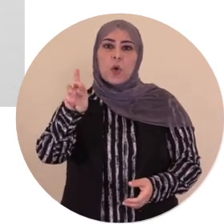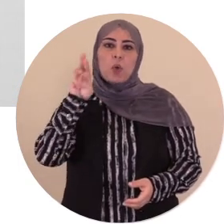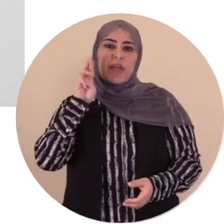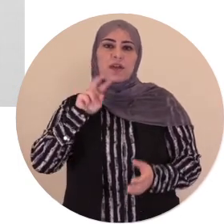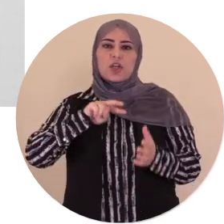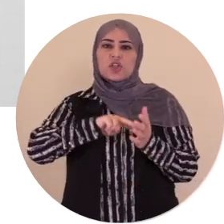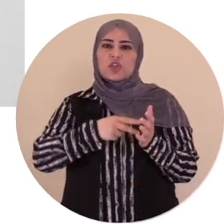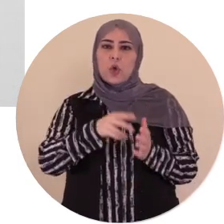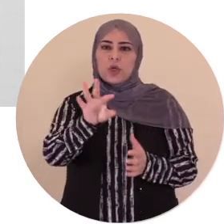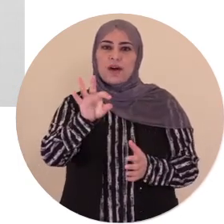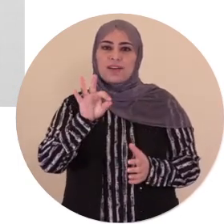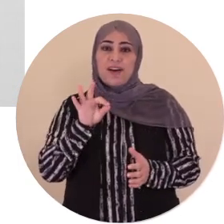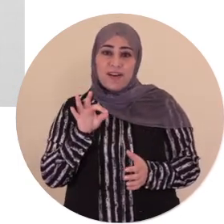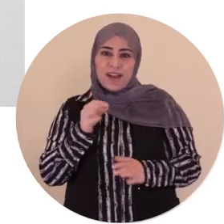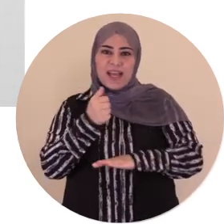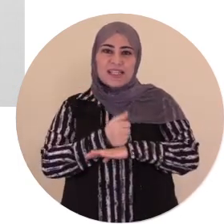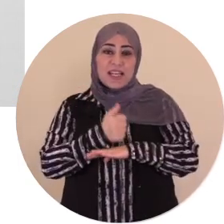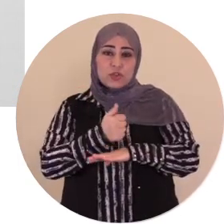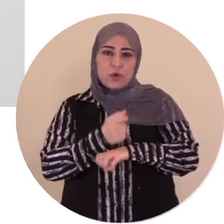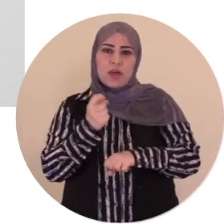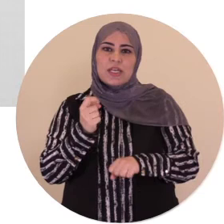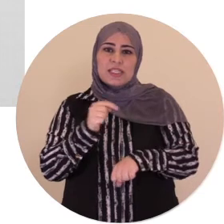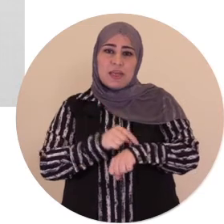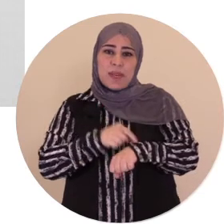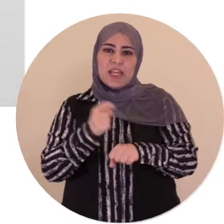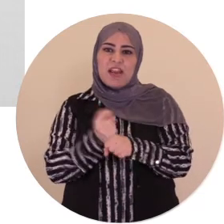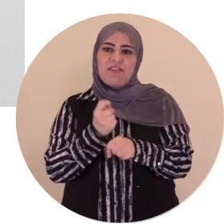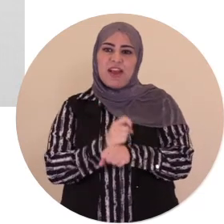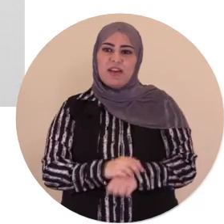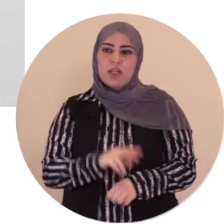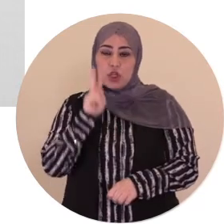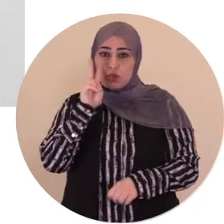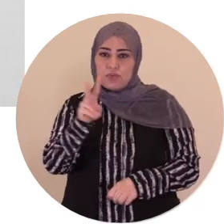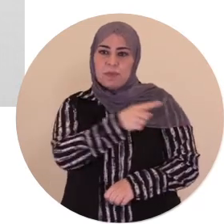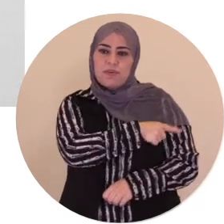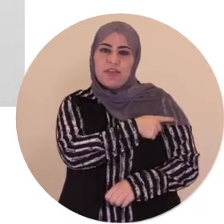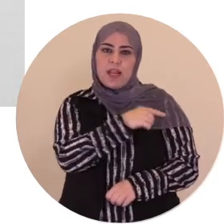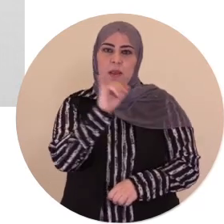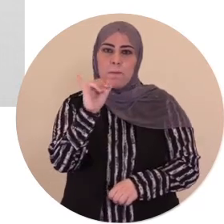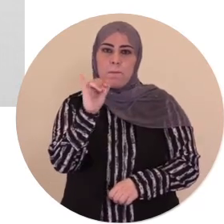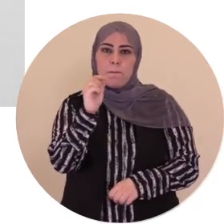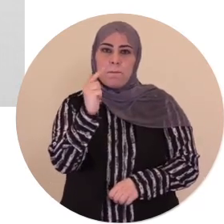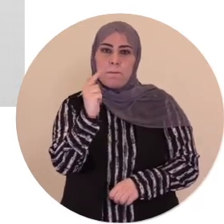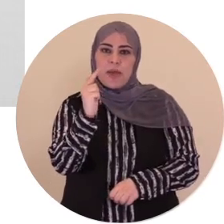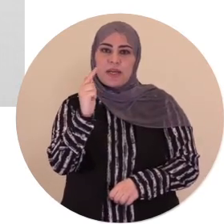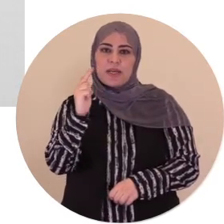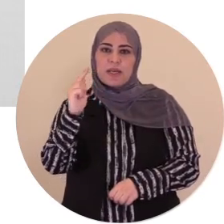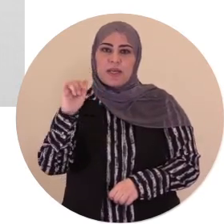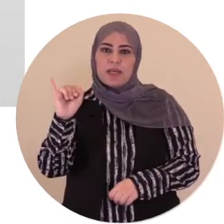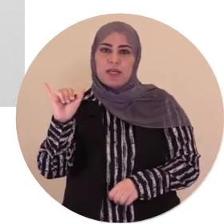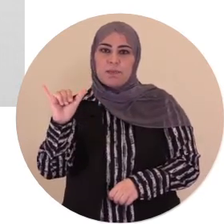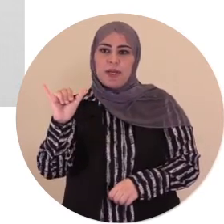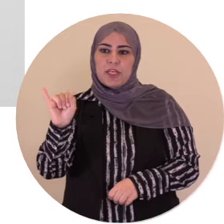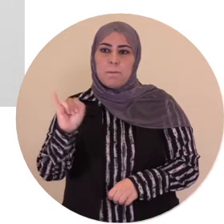object. And we'll see some examples on that. For example, here, look at the sentence. Maryam visited the